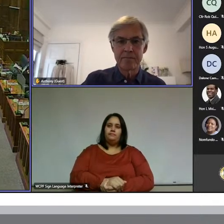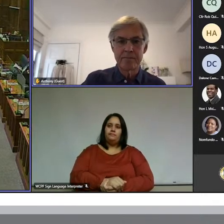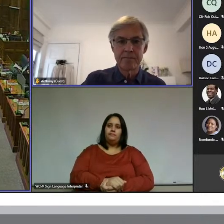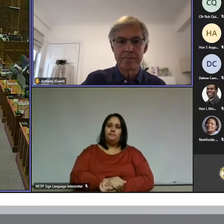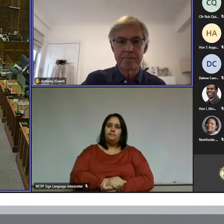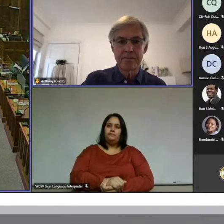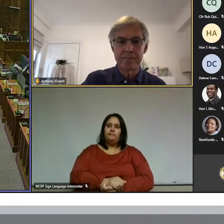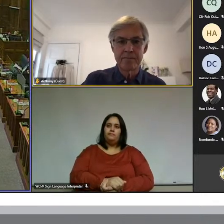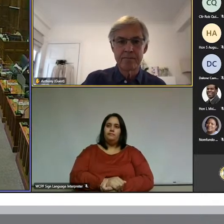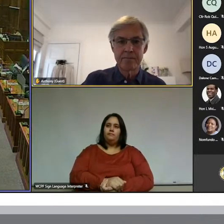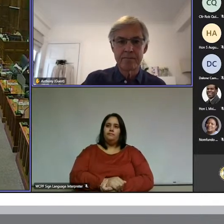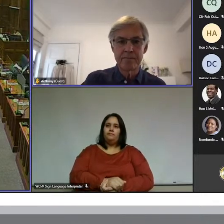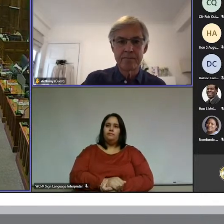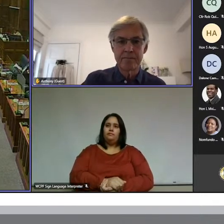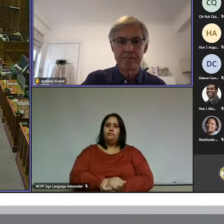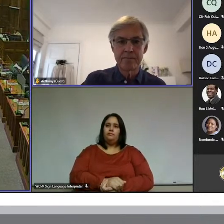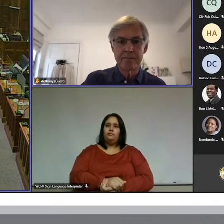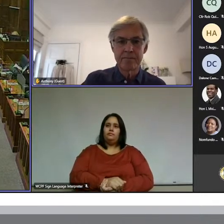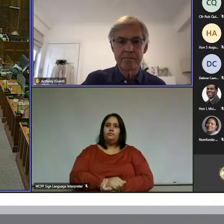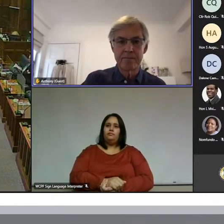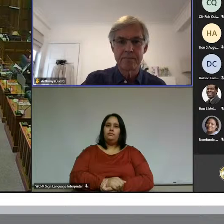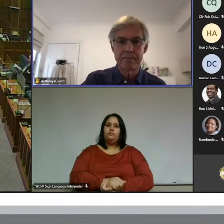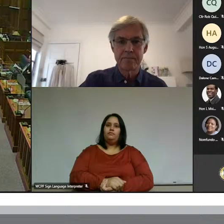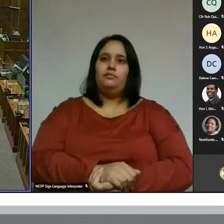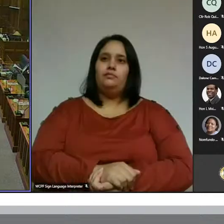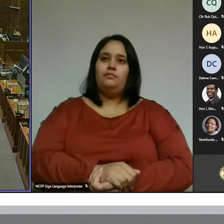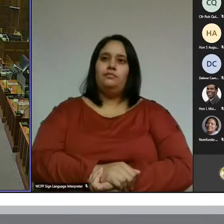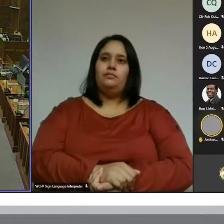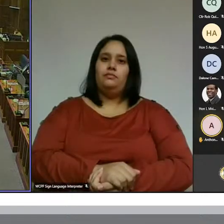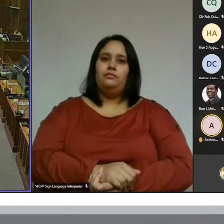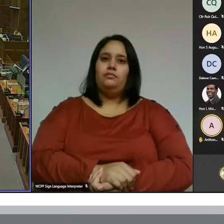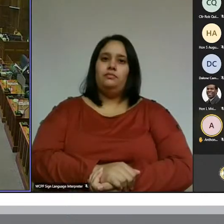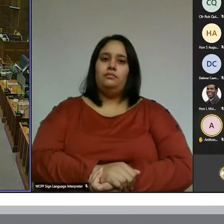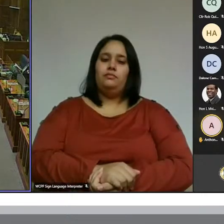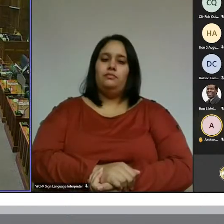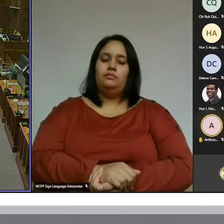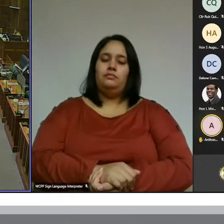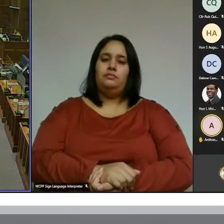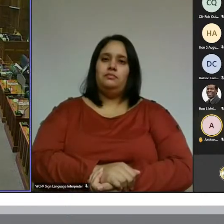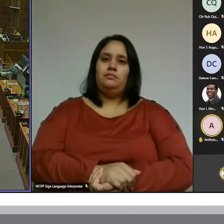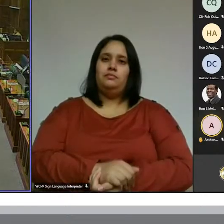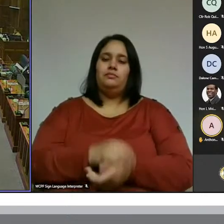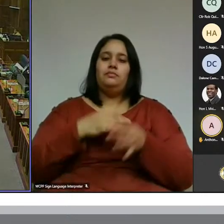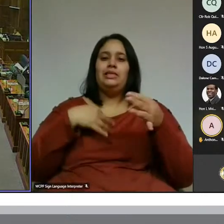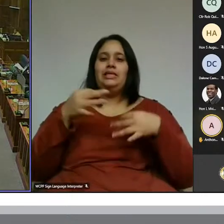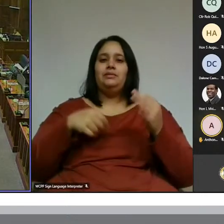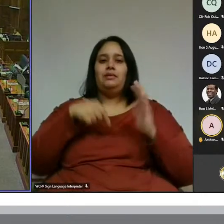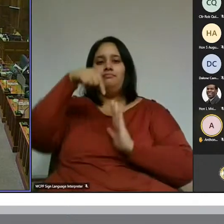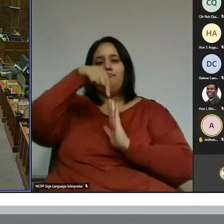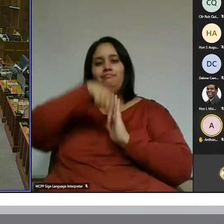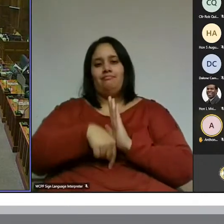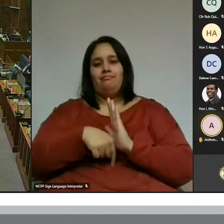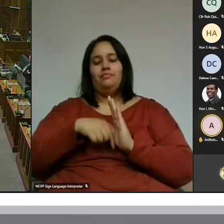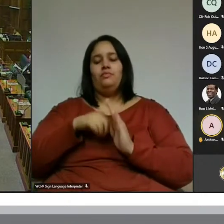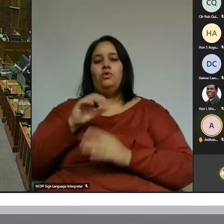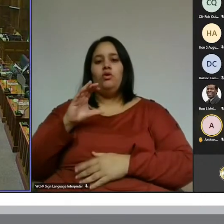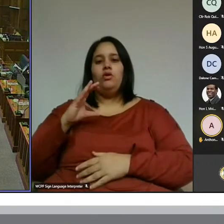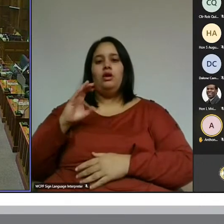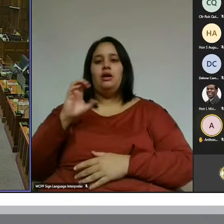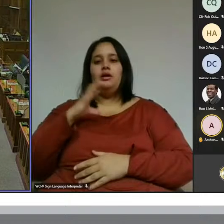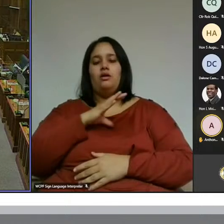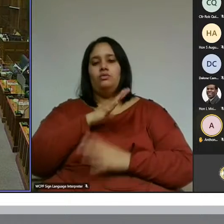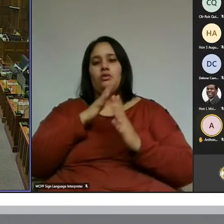Okay, thank you. If I could maybe elaborate just a bit further on Councillor Erasmus's comments